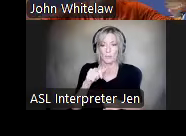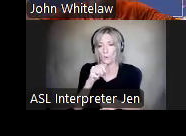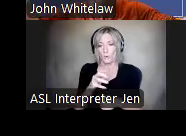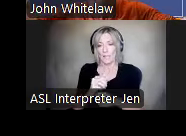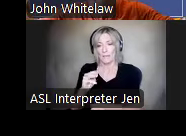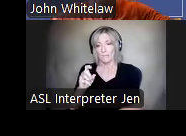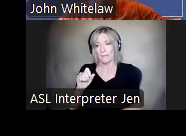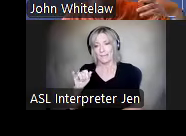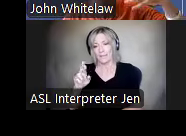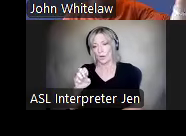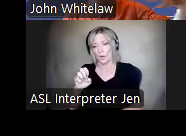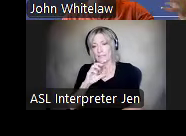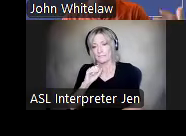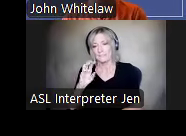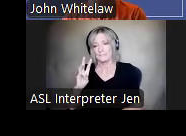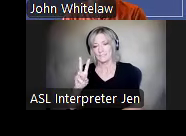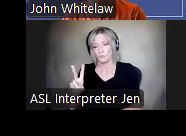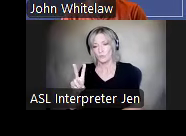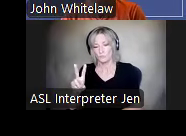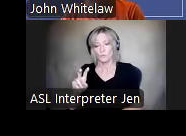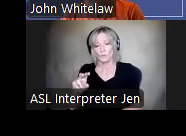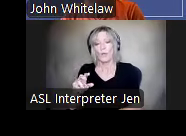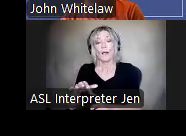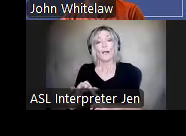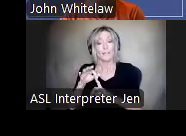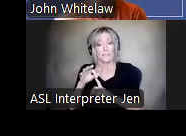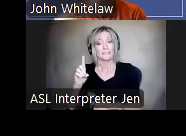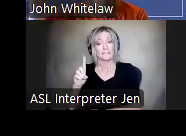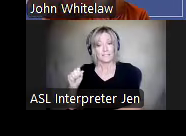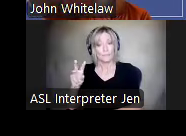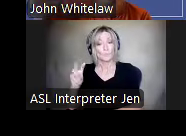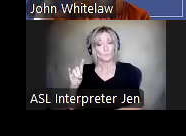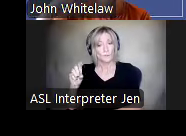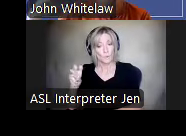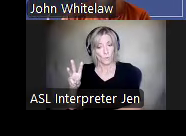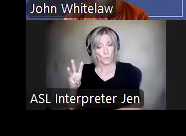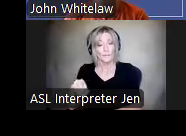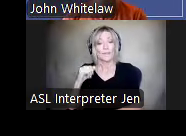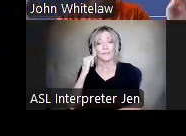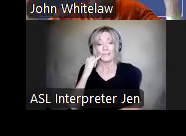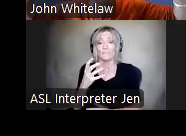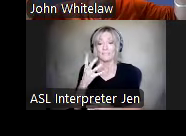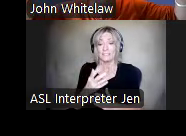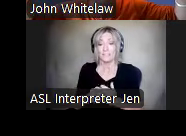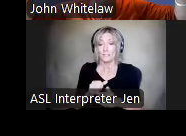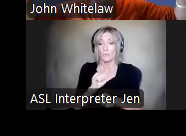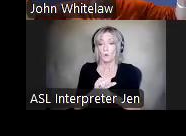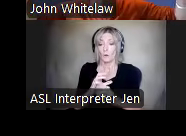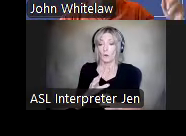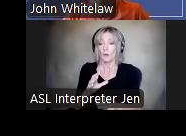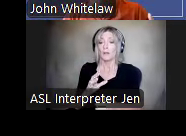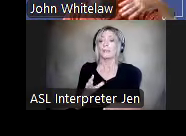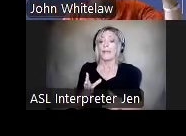I mean, 65, excuse me, unless you're a disabled widow. And again, if the deceased worker had taken early